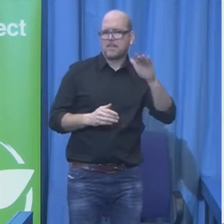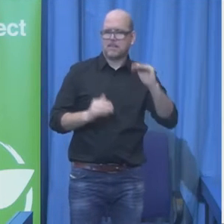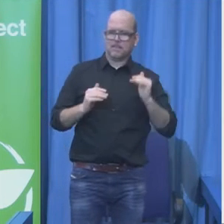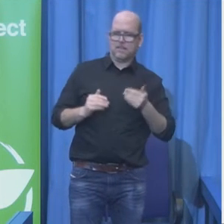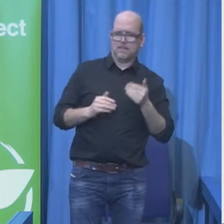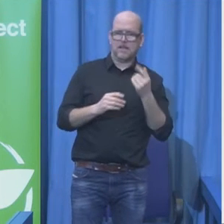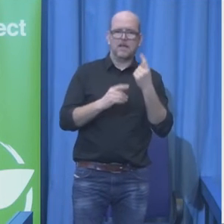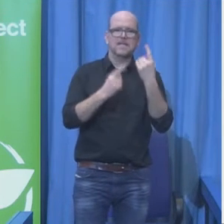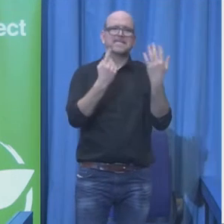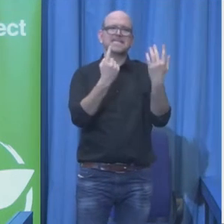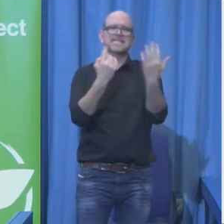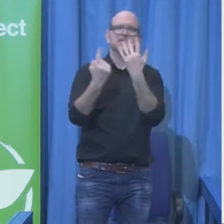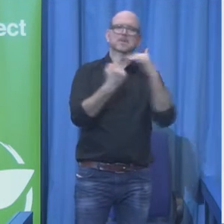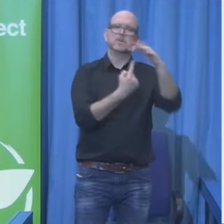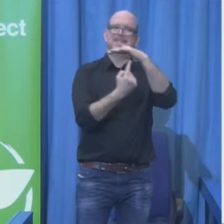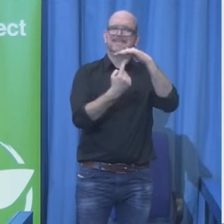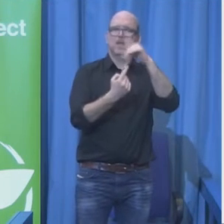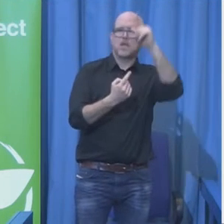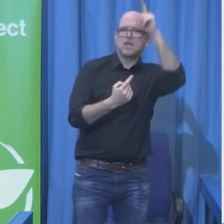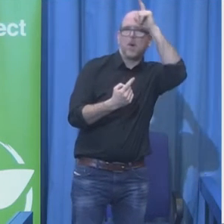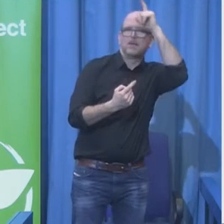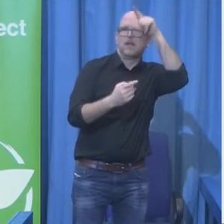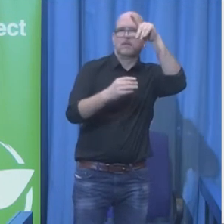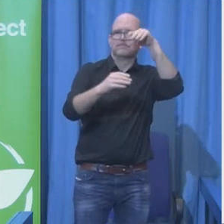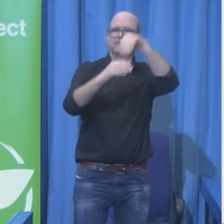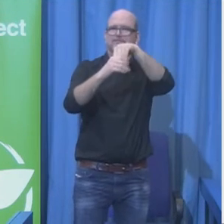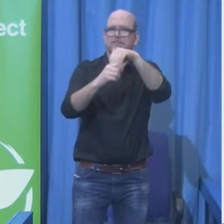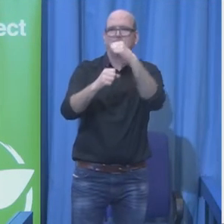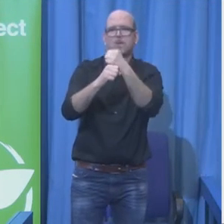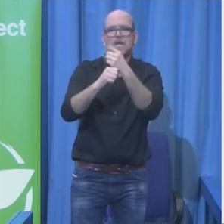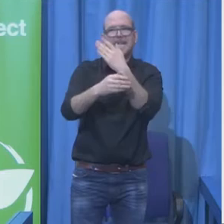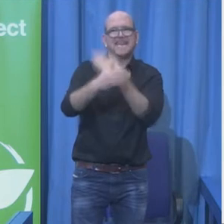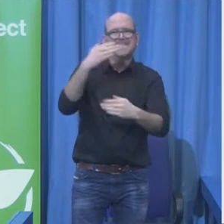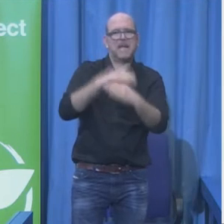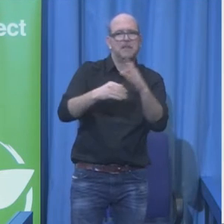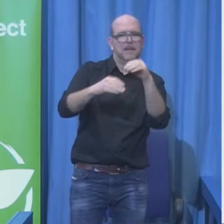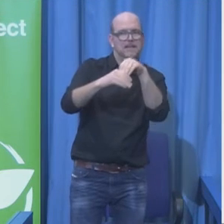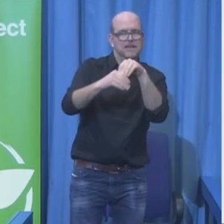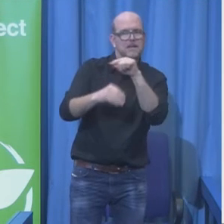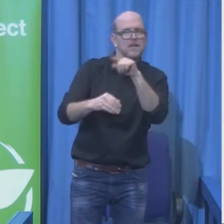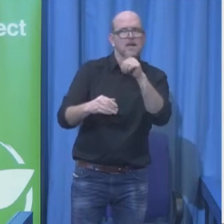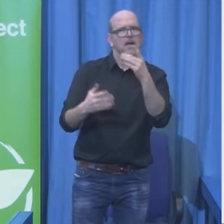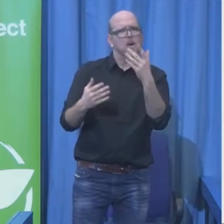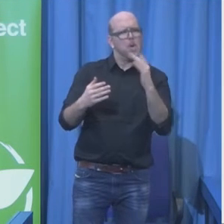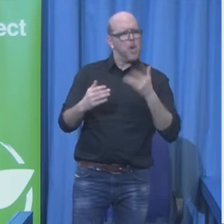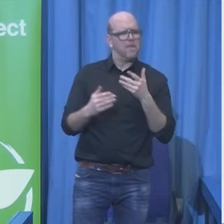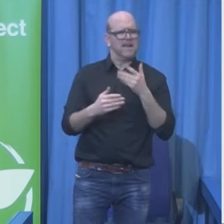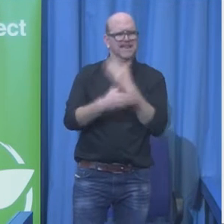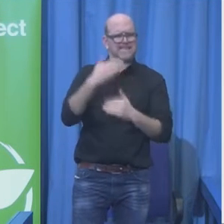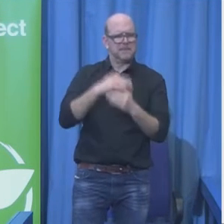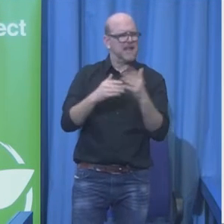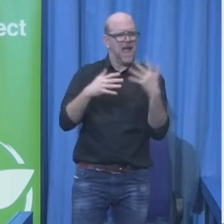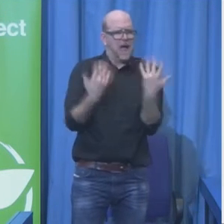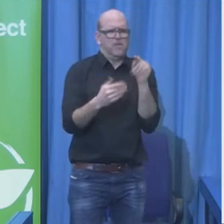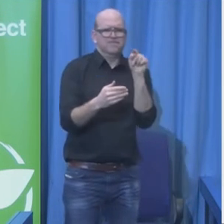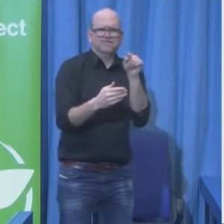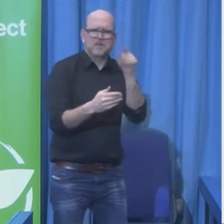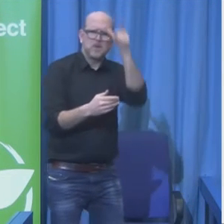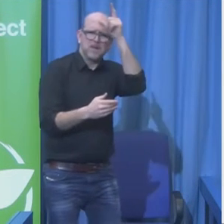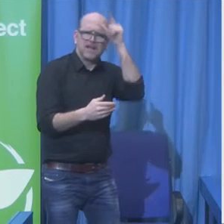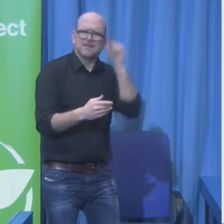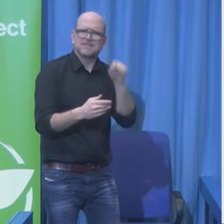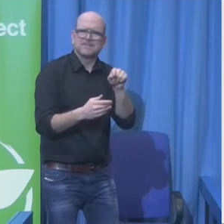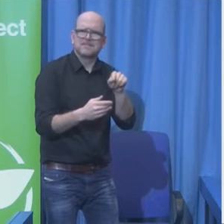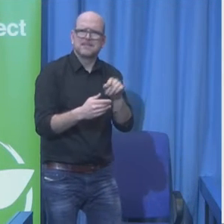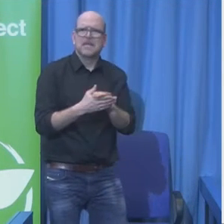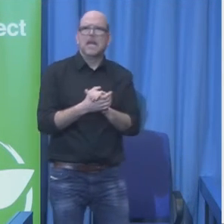specific additional challenges of women with disabilities, especially in a region like the Arab region, where in general the employment levels of women are far